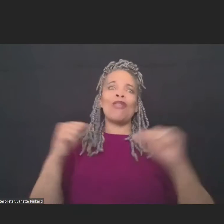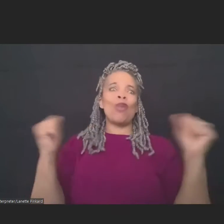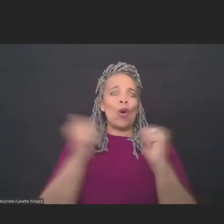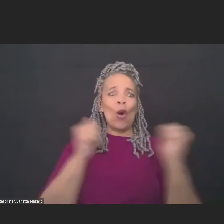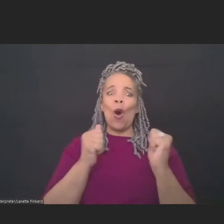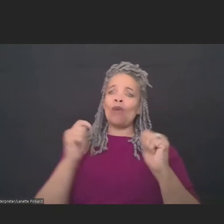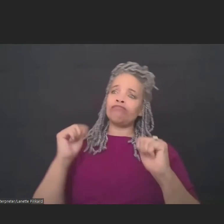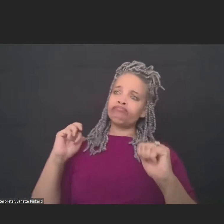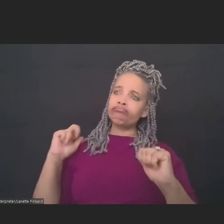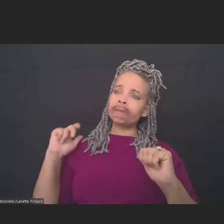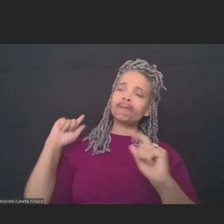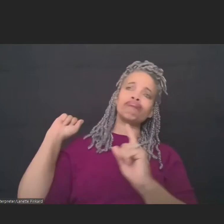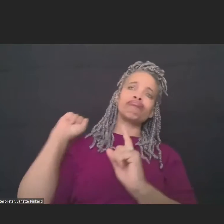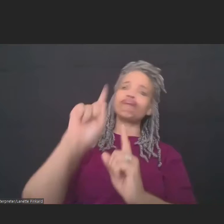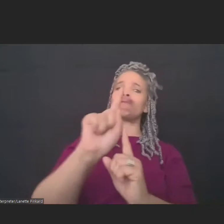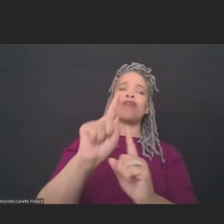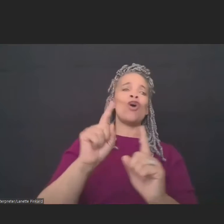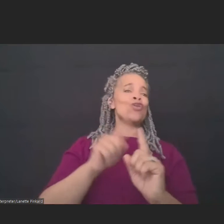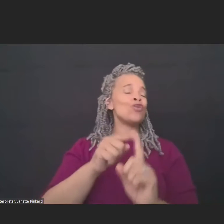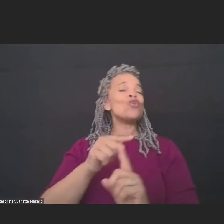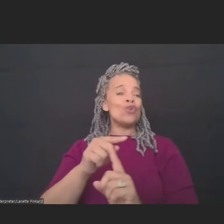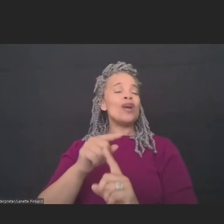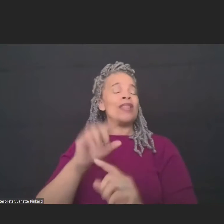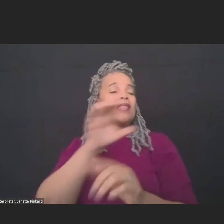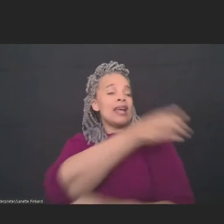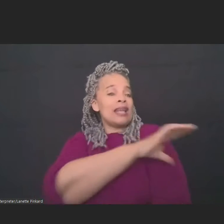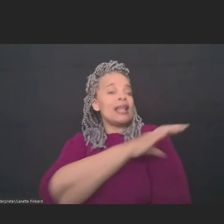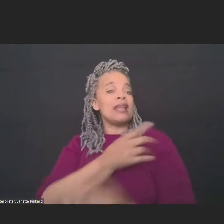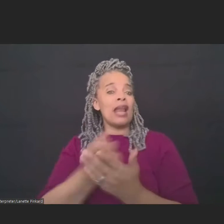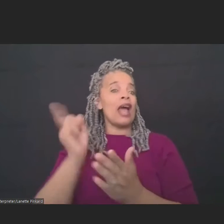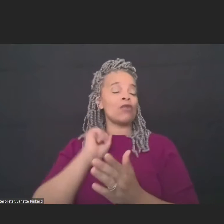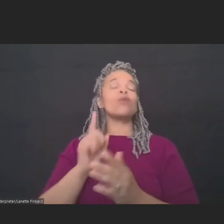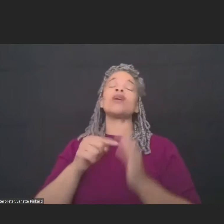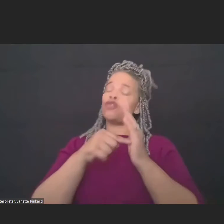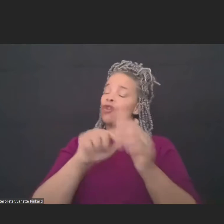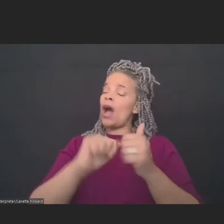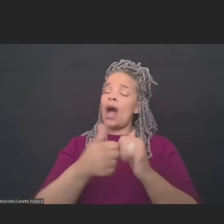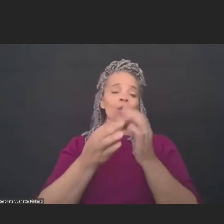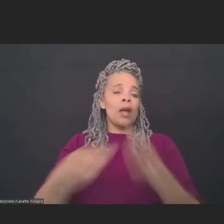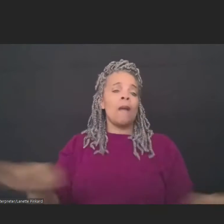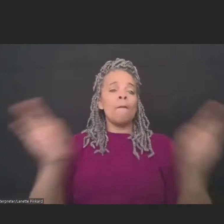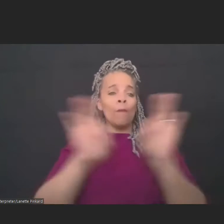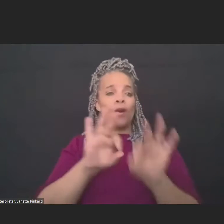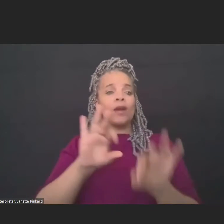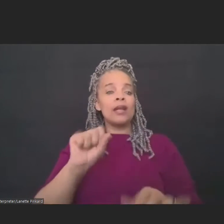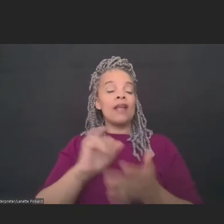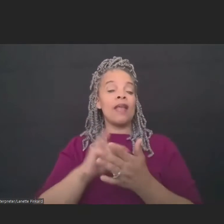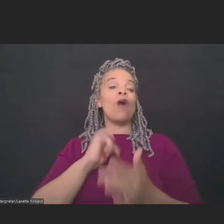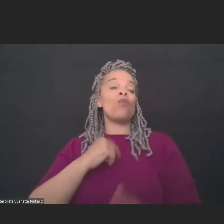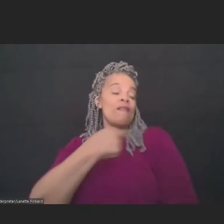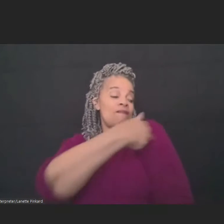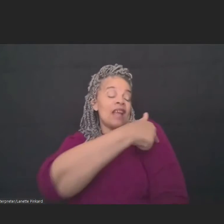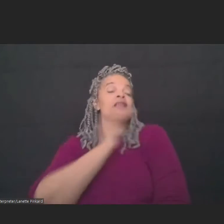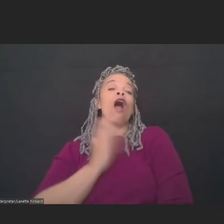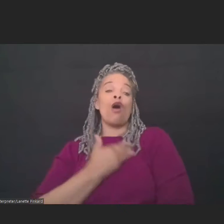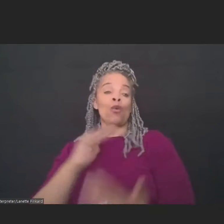make it to the clinic. It really shows how important it is that we vaccinate our community.